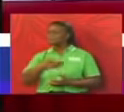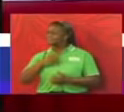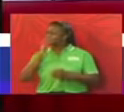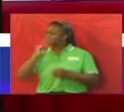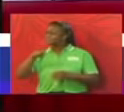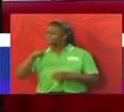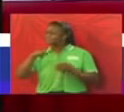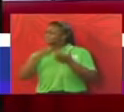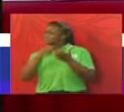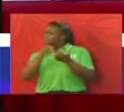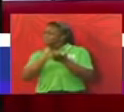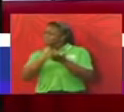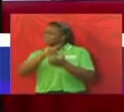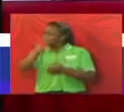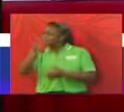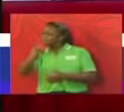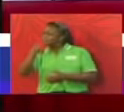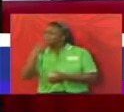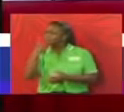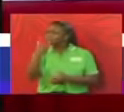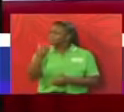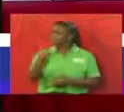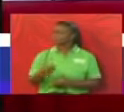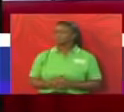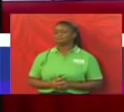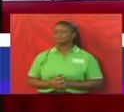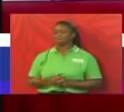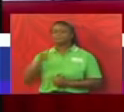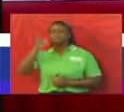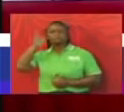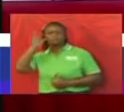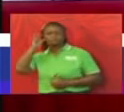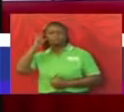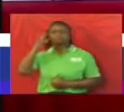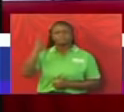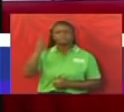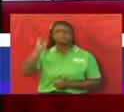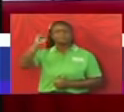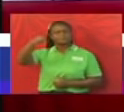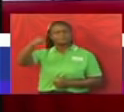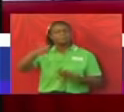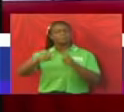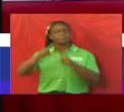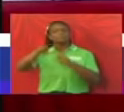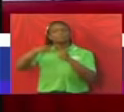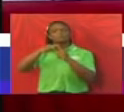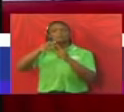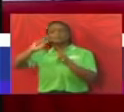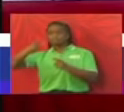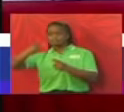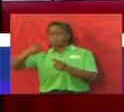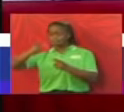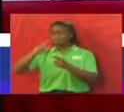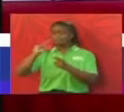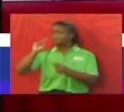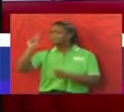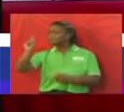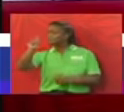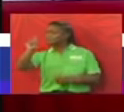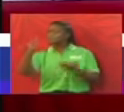some connection challenges. We heard the first question. What's the second? The first is the schedule of the rollout of the Johnson & Johnson. Mm-hmm. Second question is?